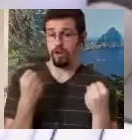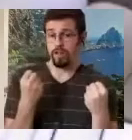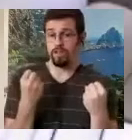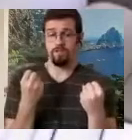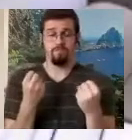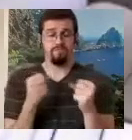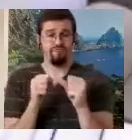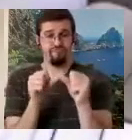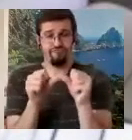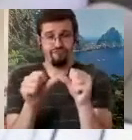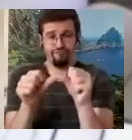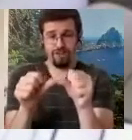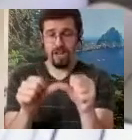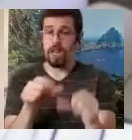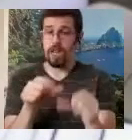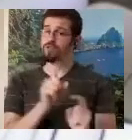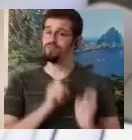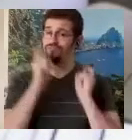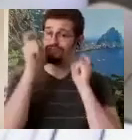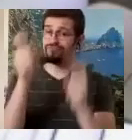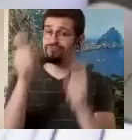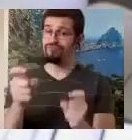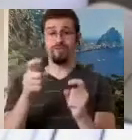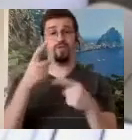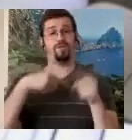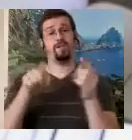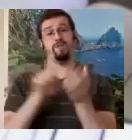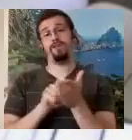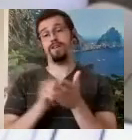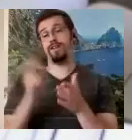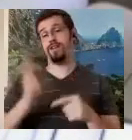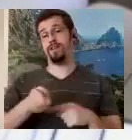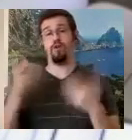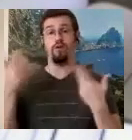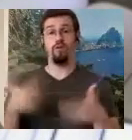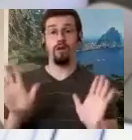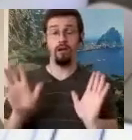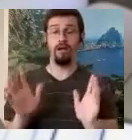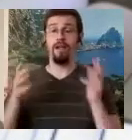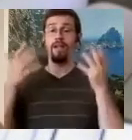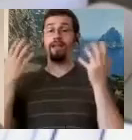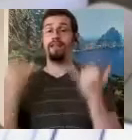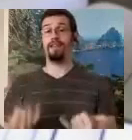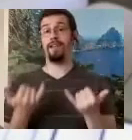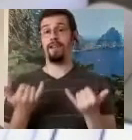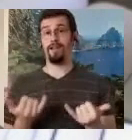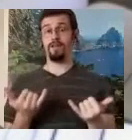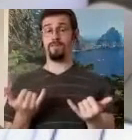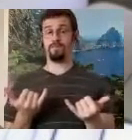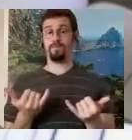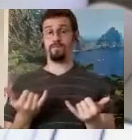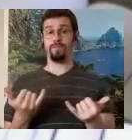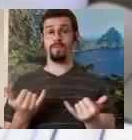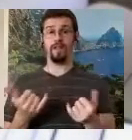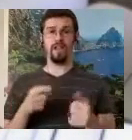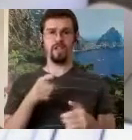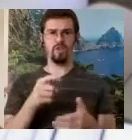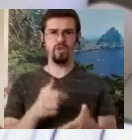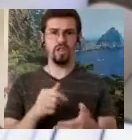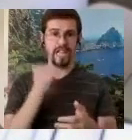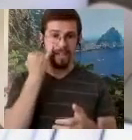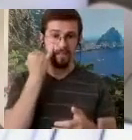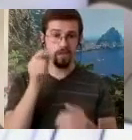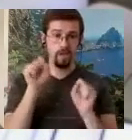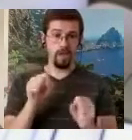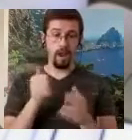so much to SignWriting's history already. And now, if you can help us hone down what symbols are needed